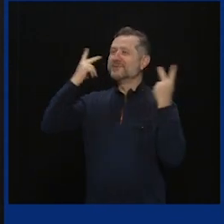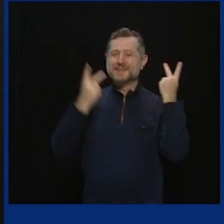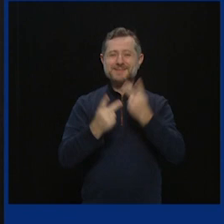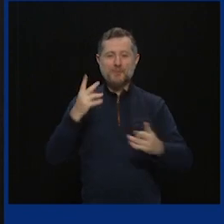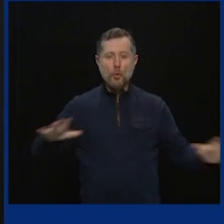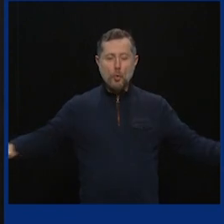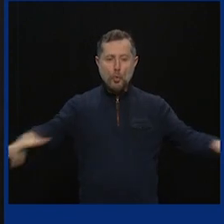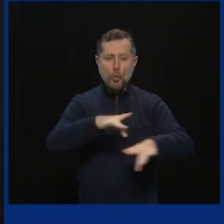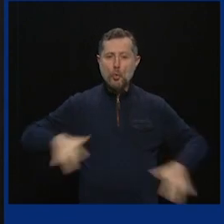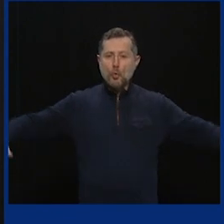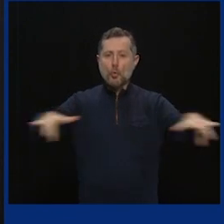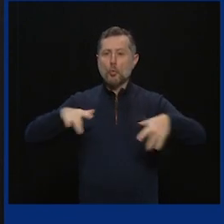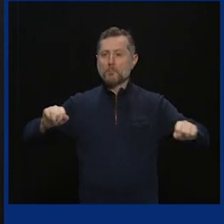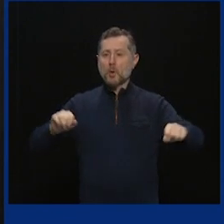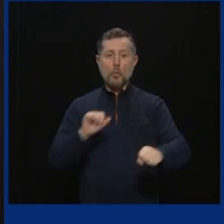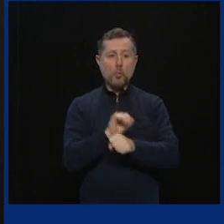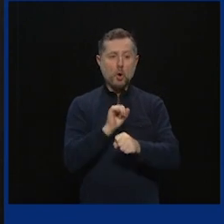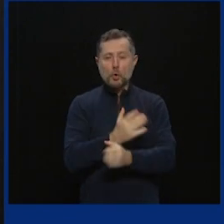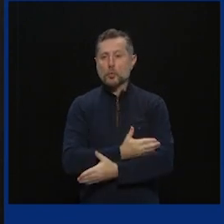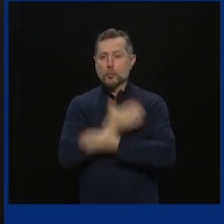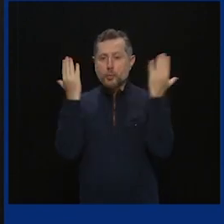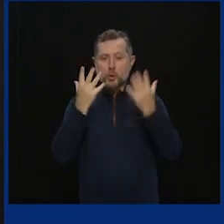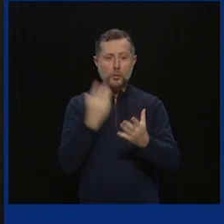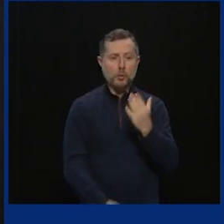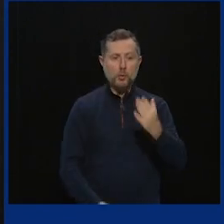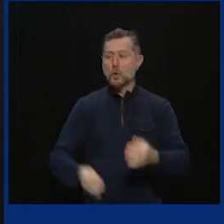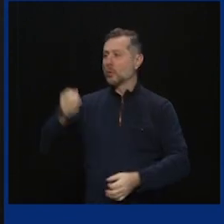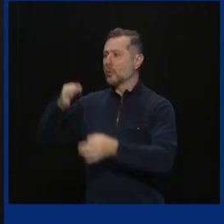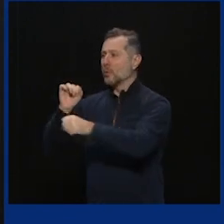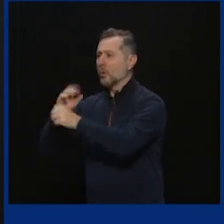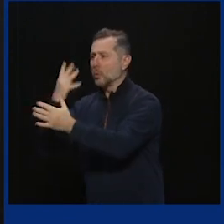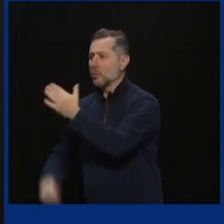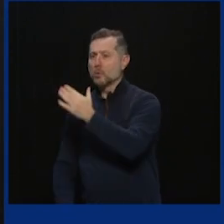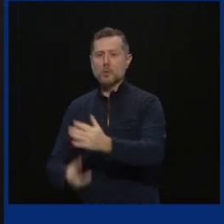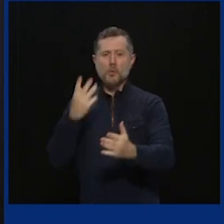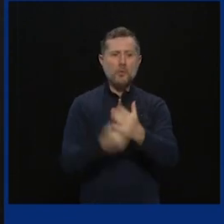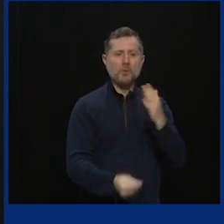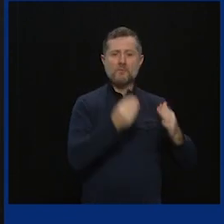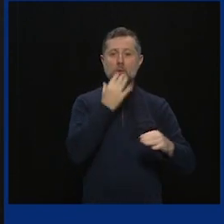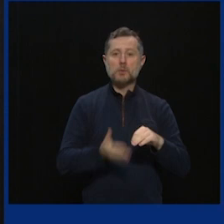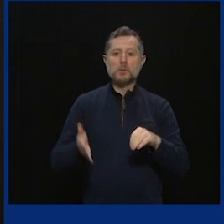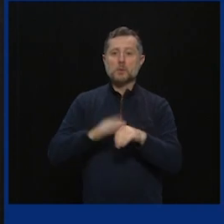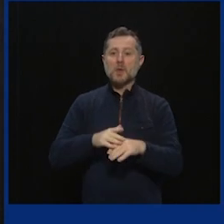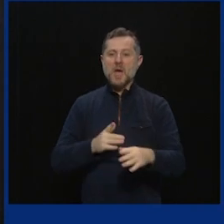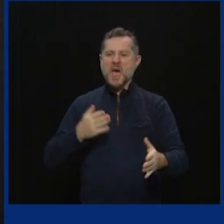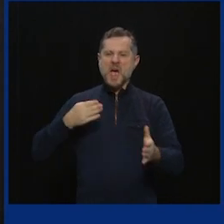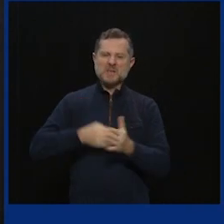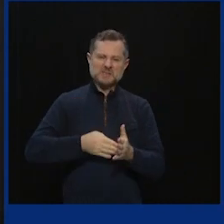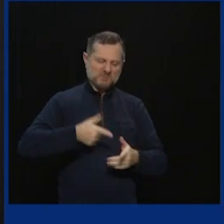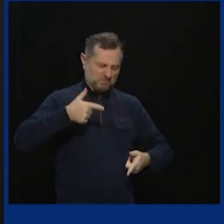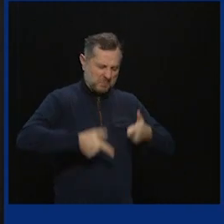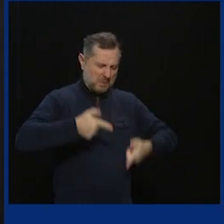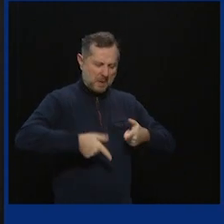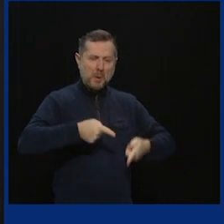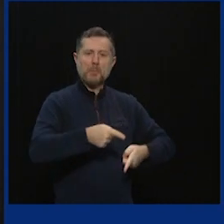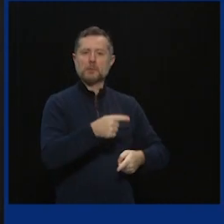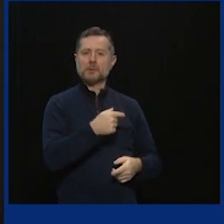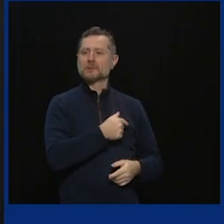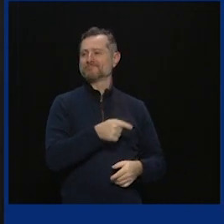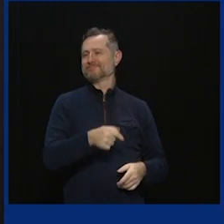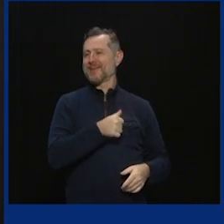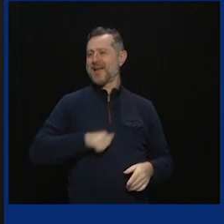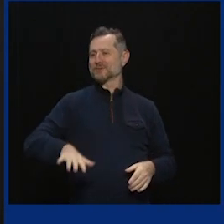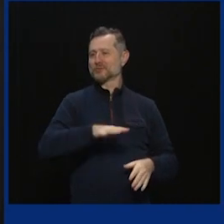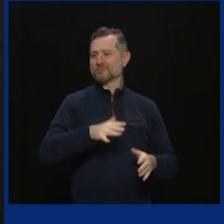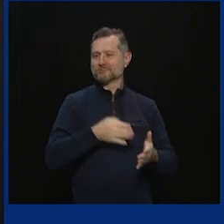have court workers, and you had a lot of anti-Asian hate. January and then continuing today. So the fact that